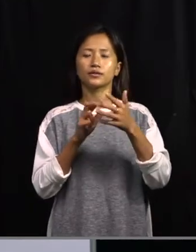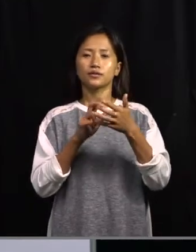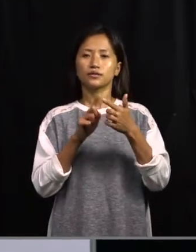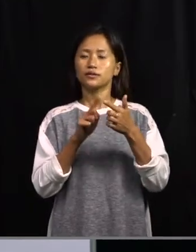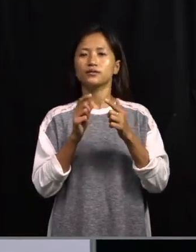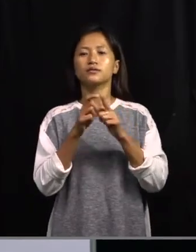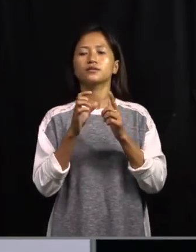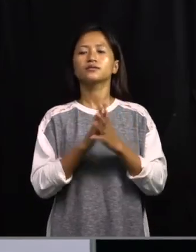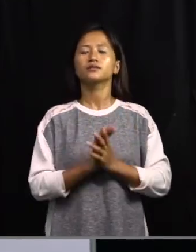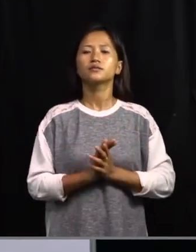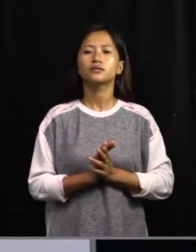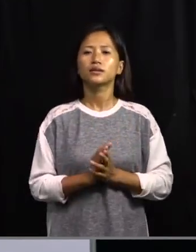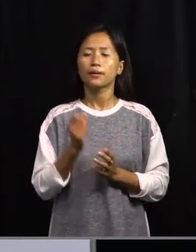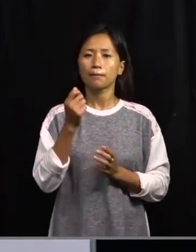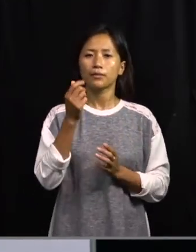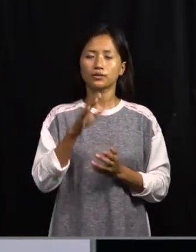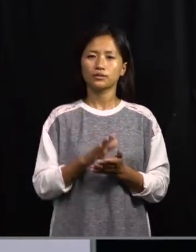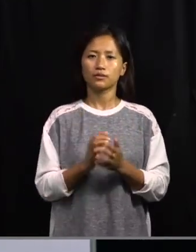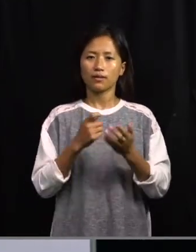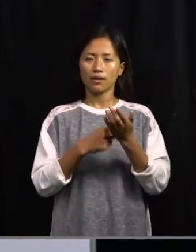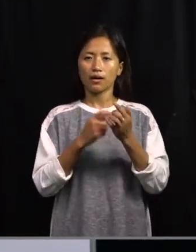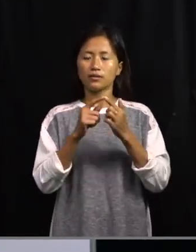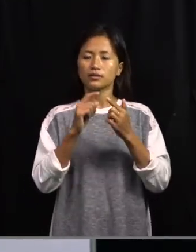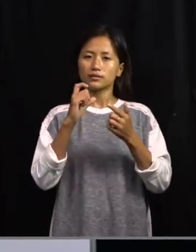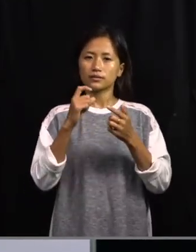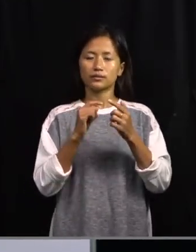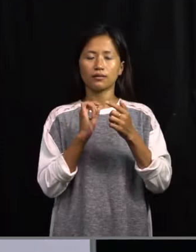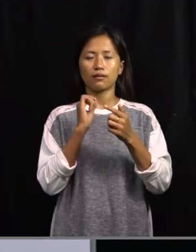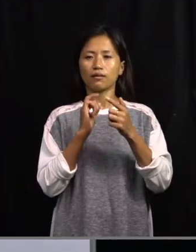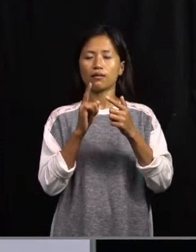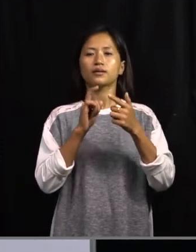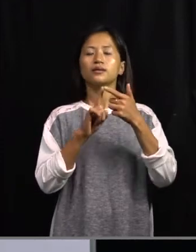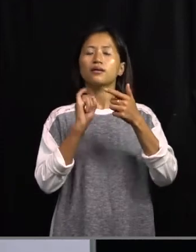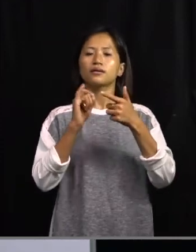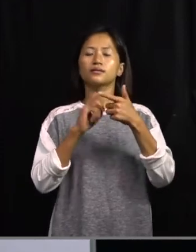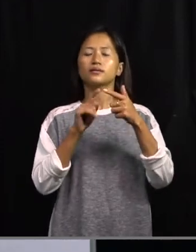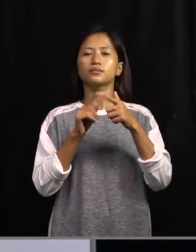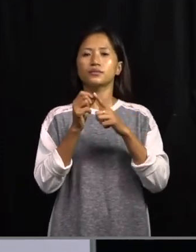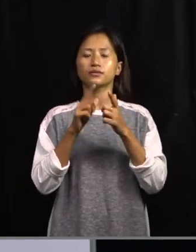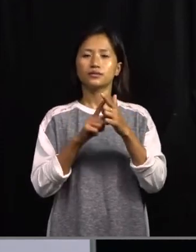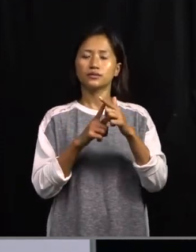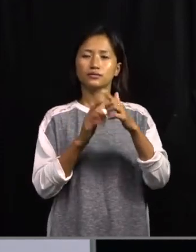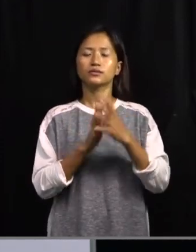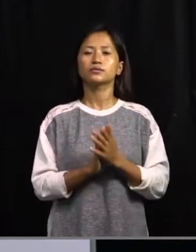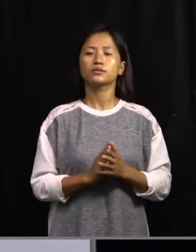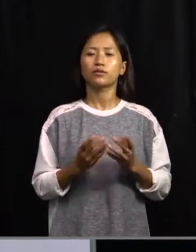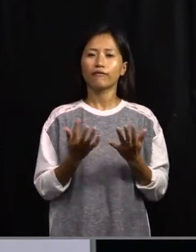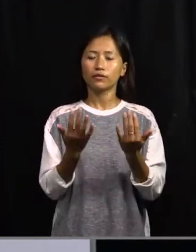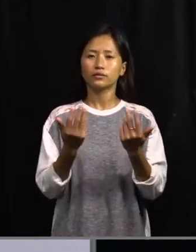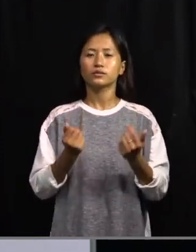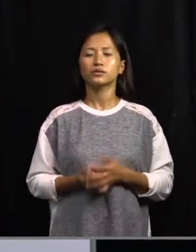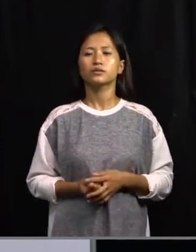The estimated money receipts of the government from all sources available will be